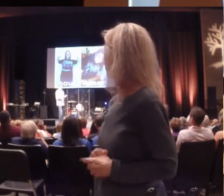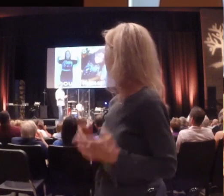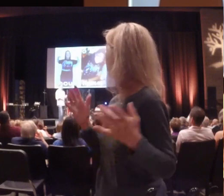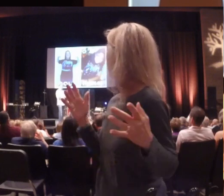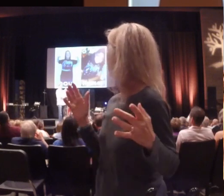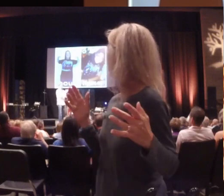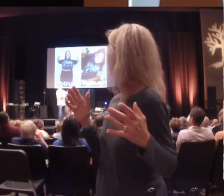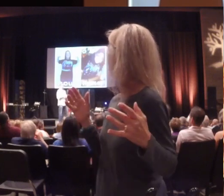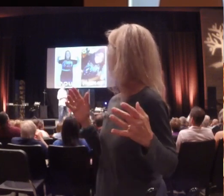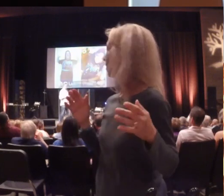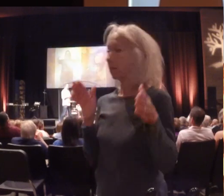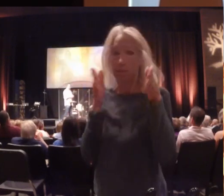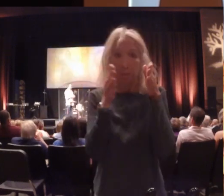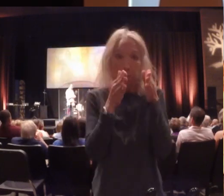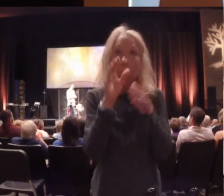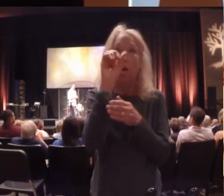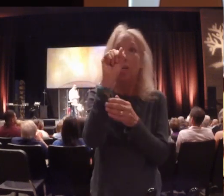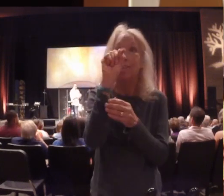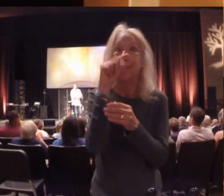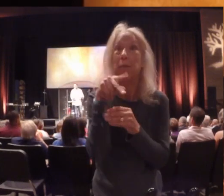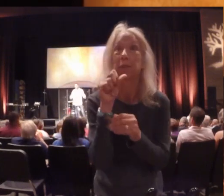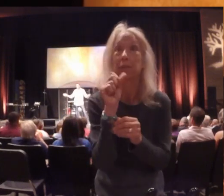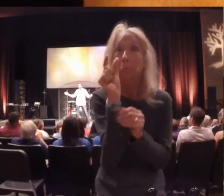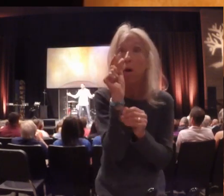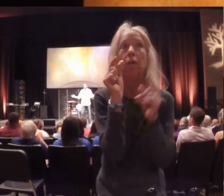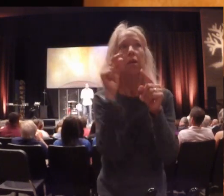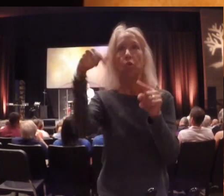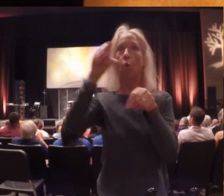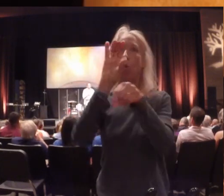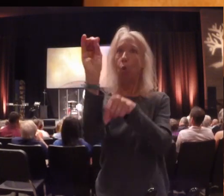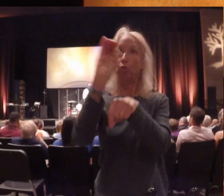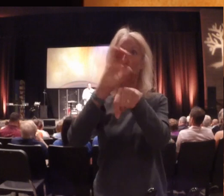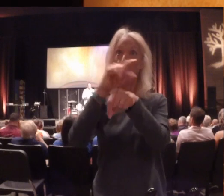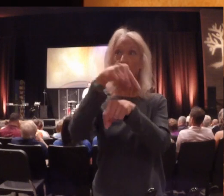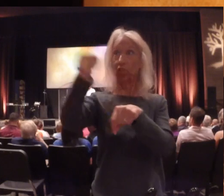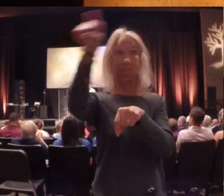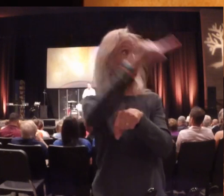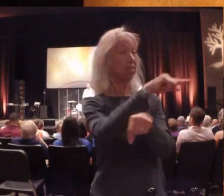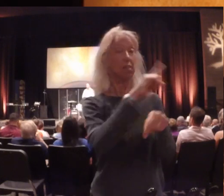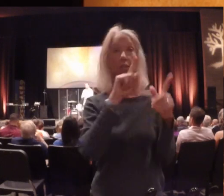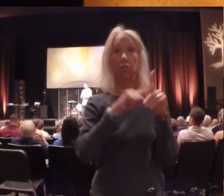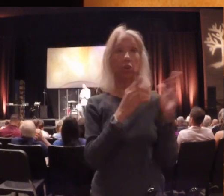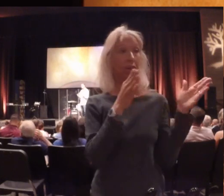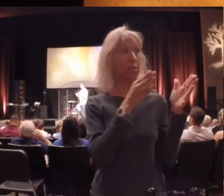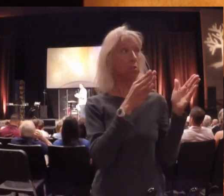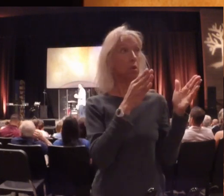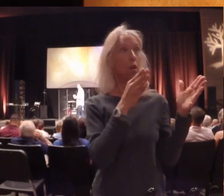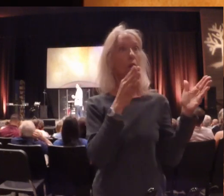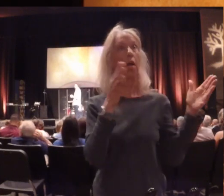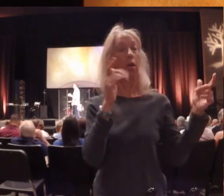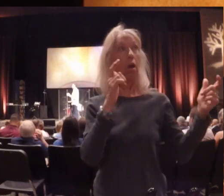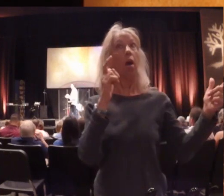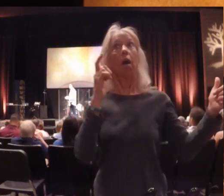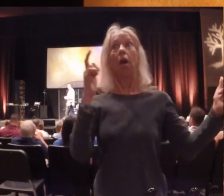It takes those small steps. You think about Orchard Church. Just look around. We are growing by leaps and bounds. God